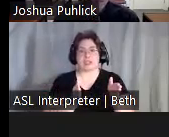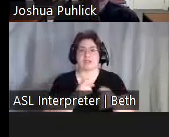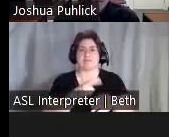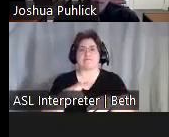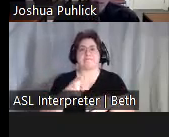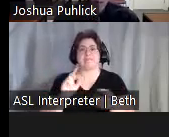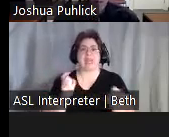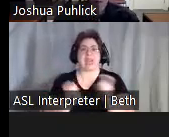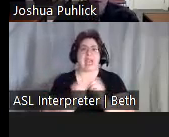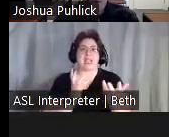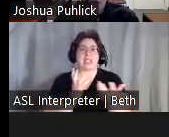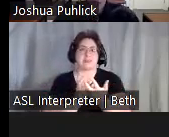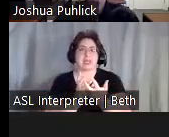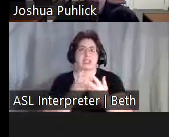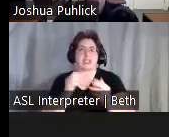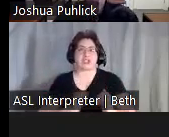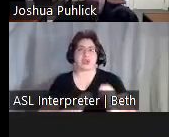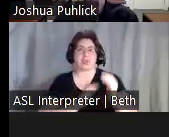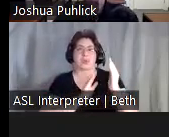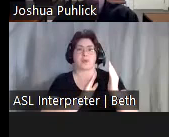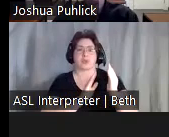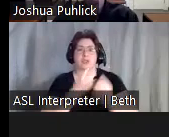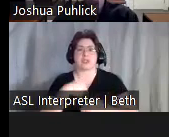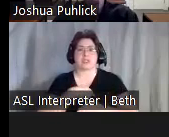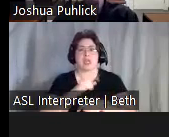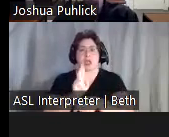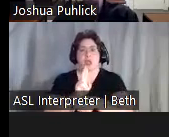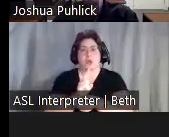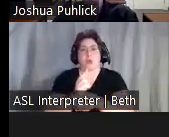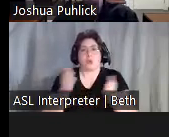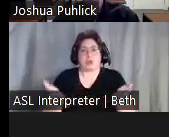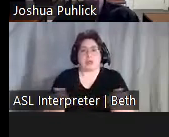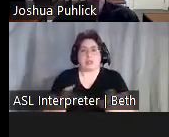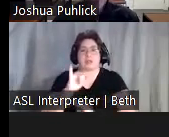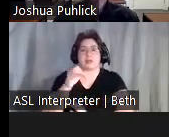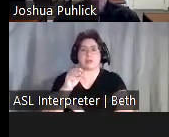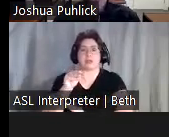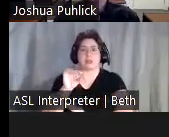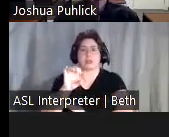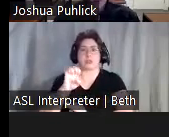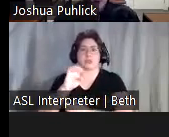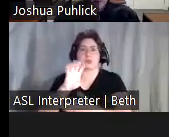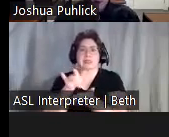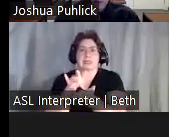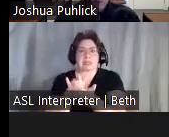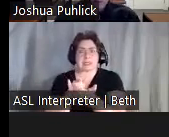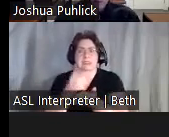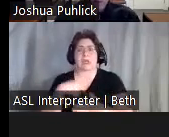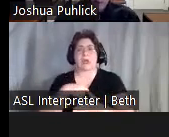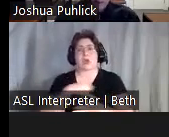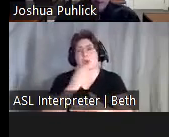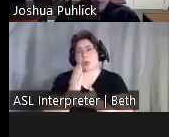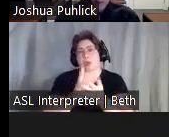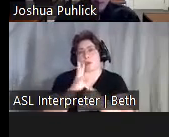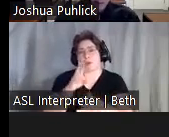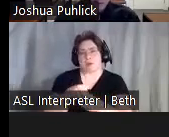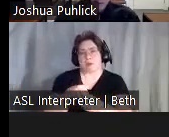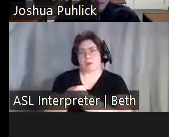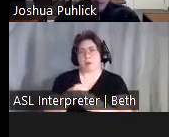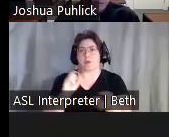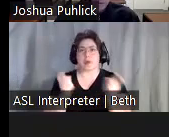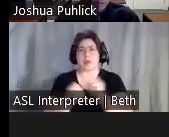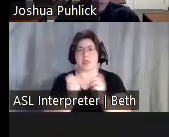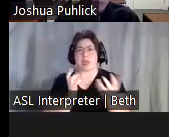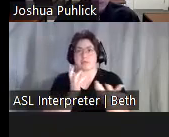adaptation approaches that we use here at the Jones Center. So we're part of the Adaptive